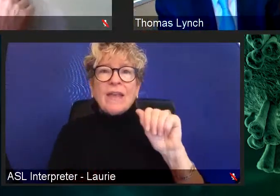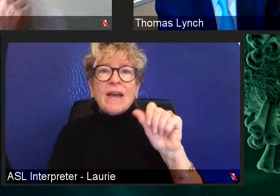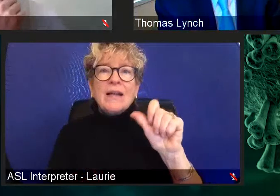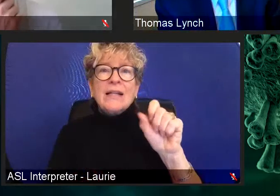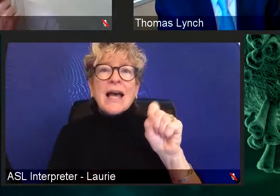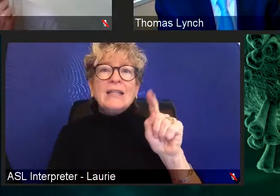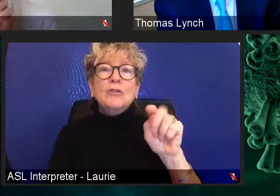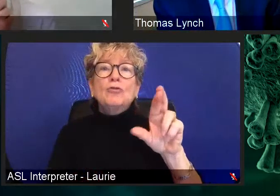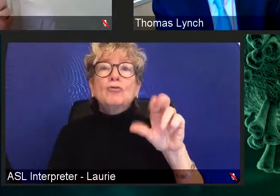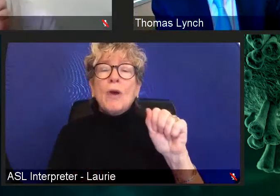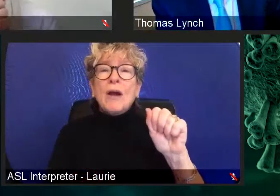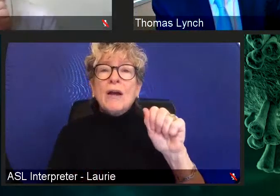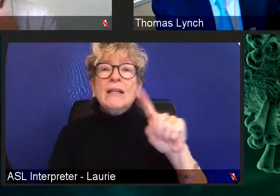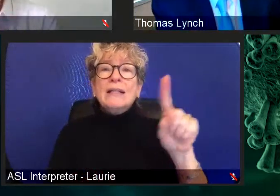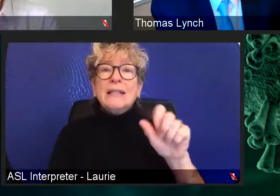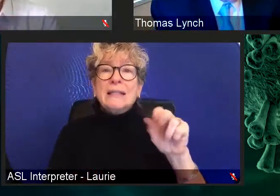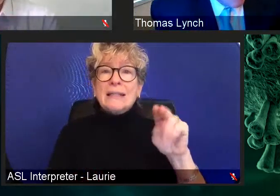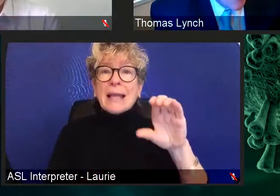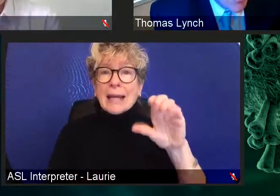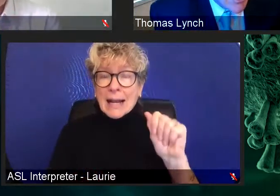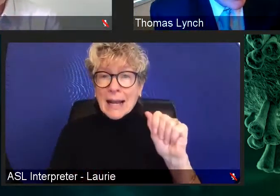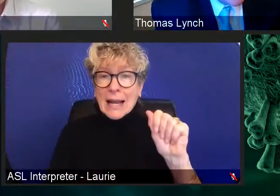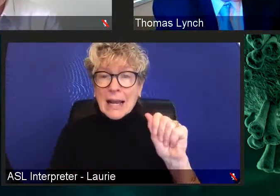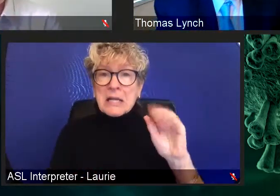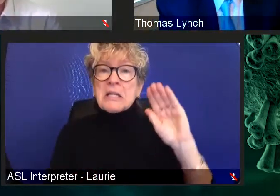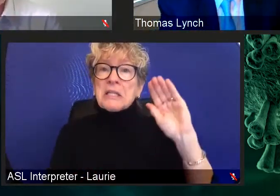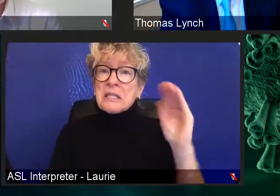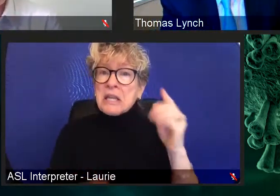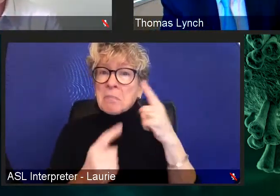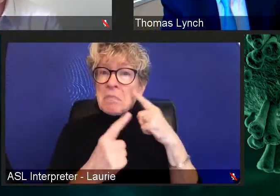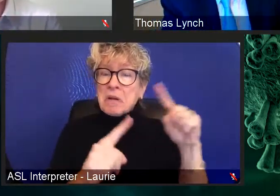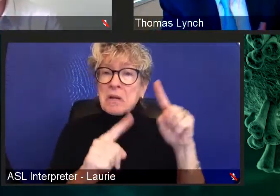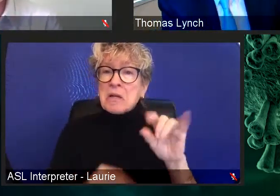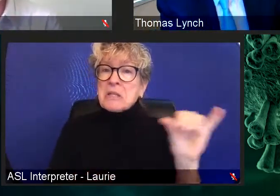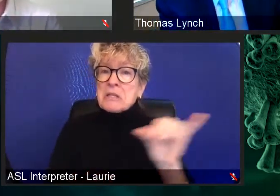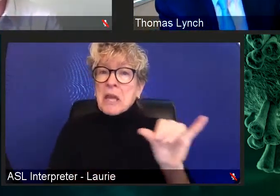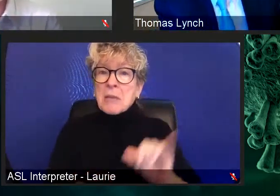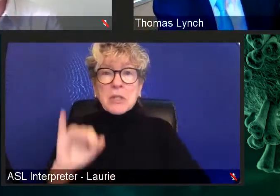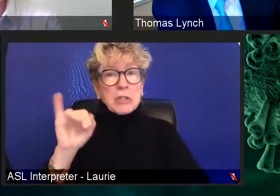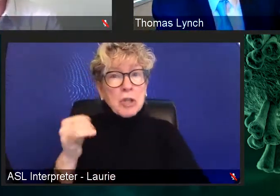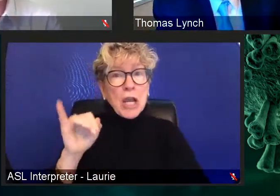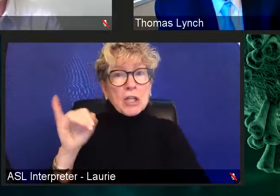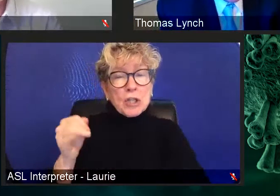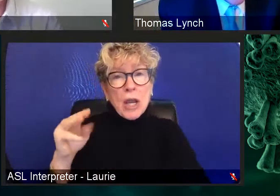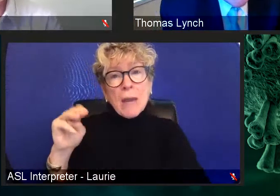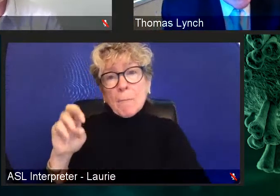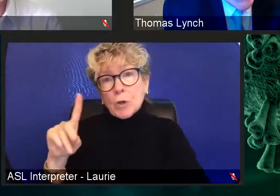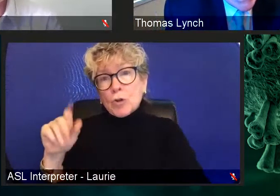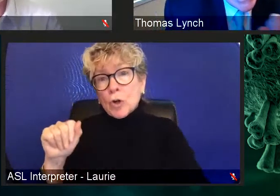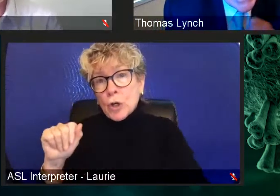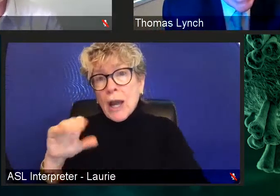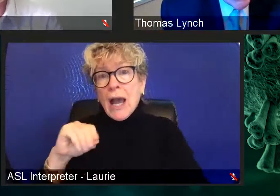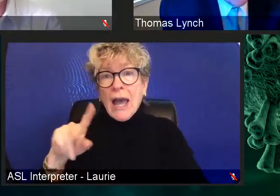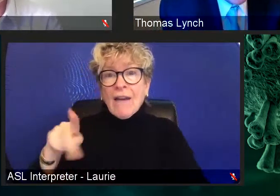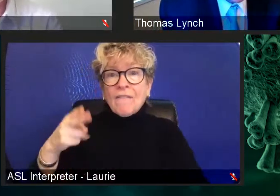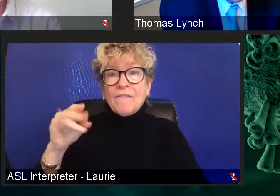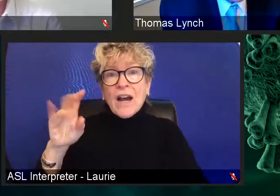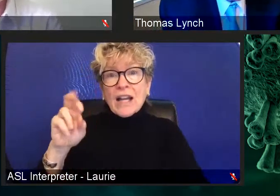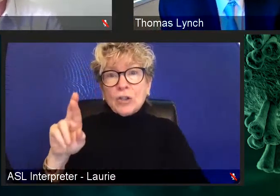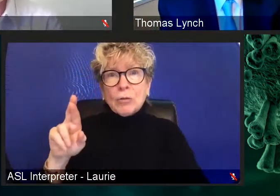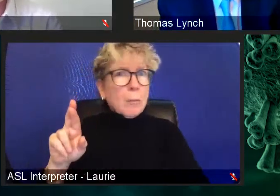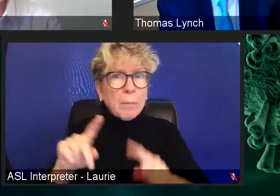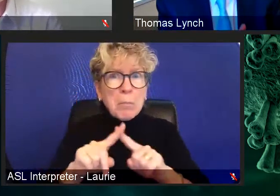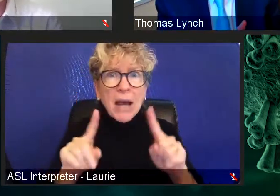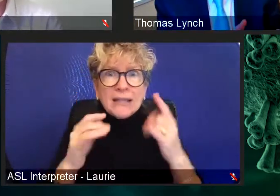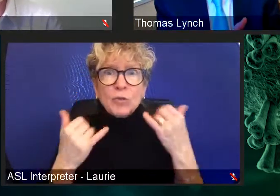looks like it has effectiveness in the same ballpark as J&J and Moderna and Pfizer. And then today we